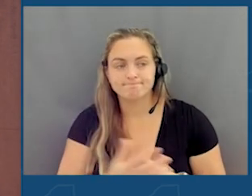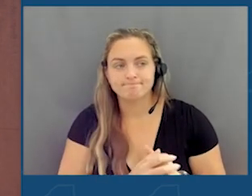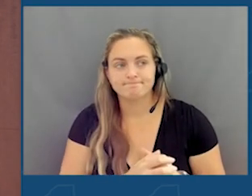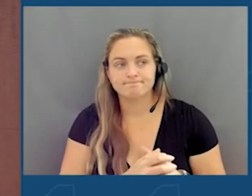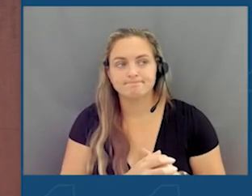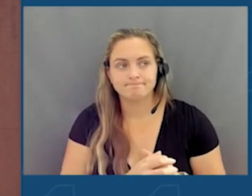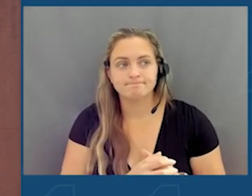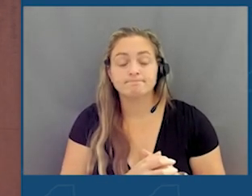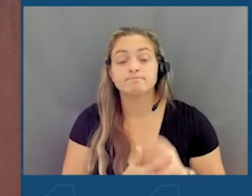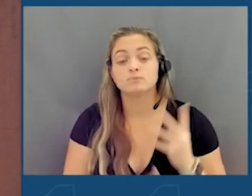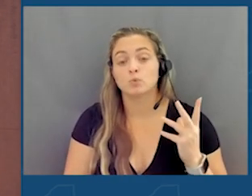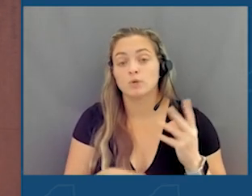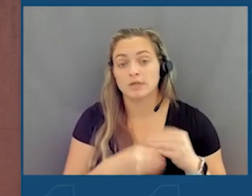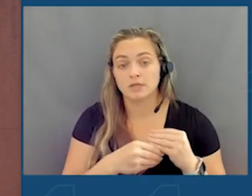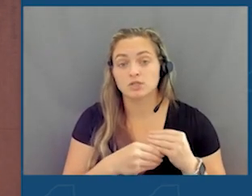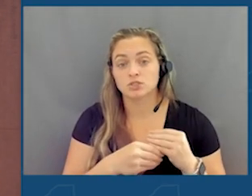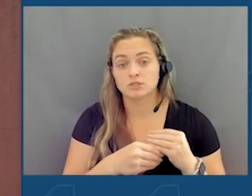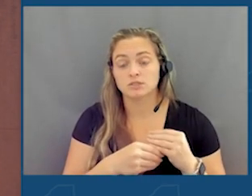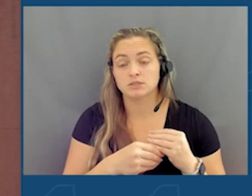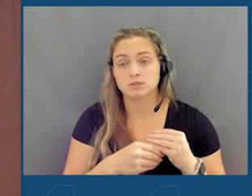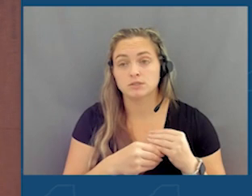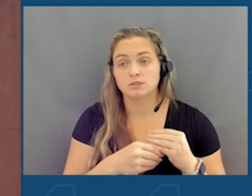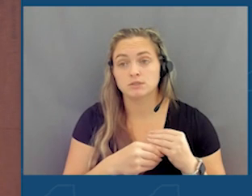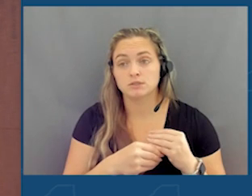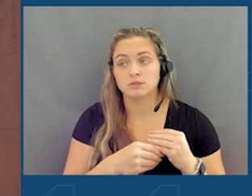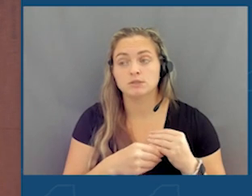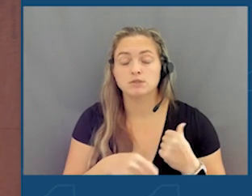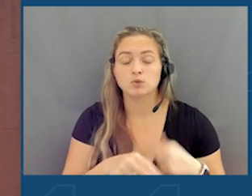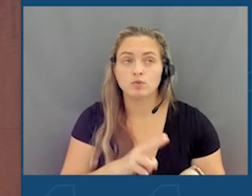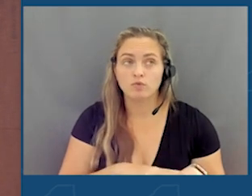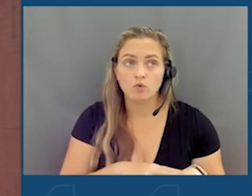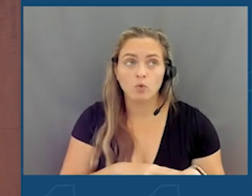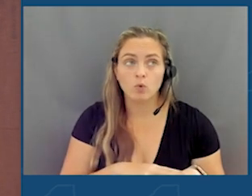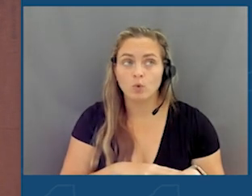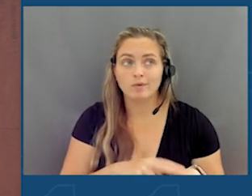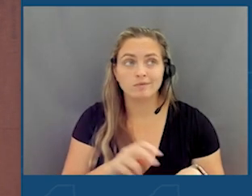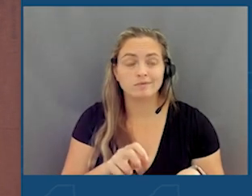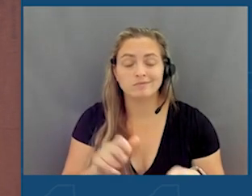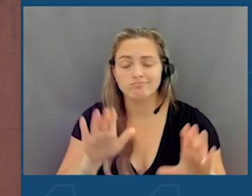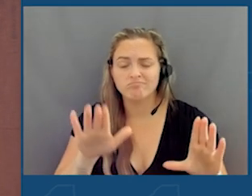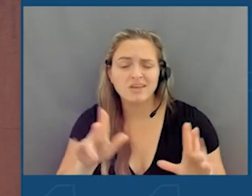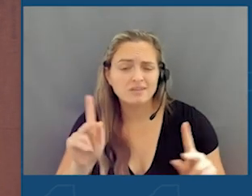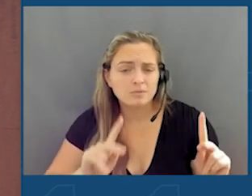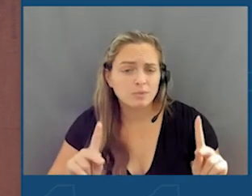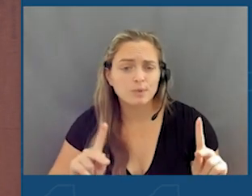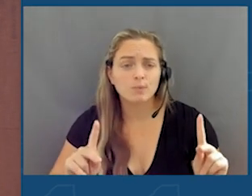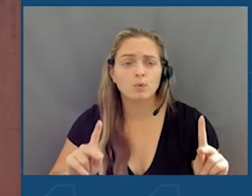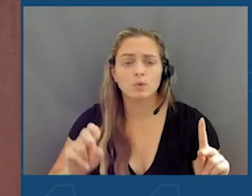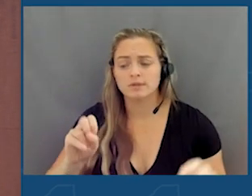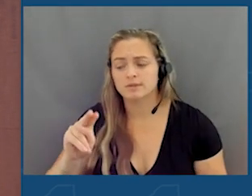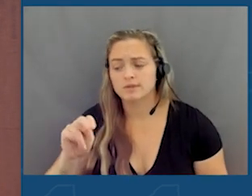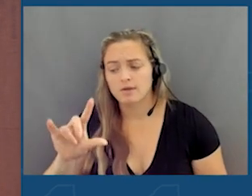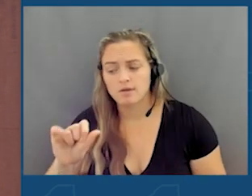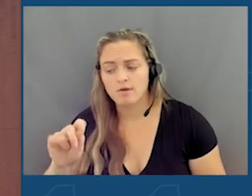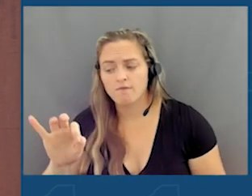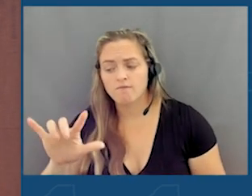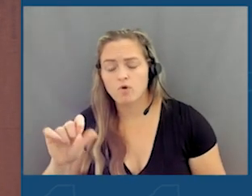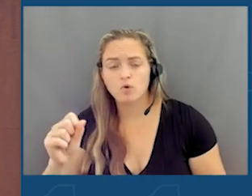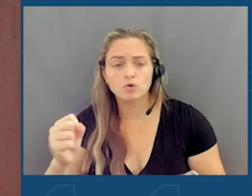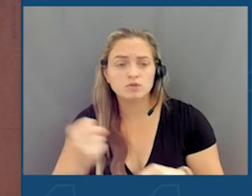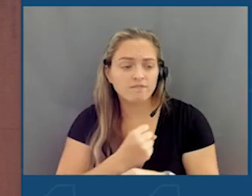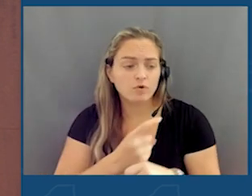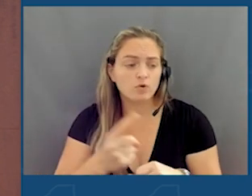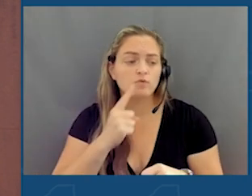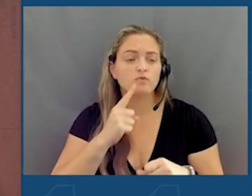in addition to, of course, all of the amazing people at Seneca Falls and who fought for voting